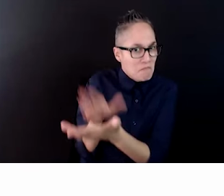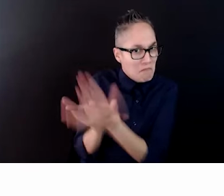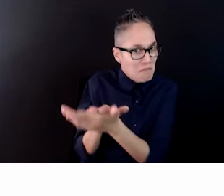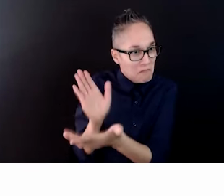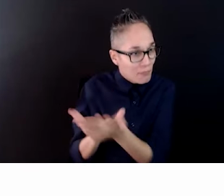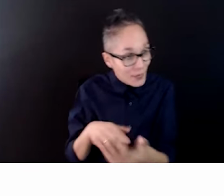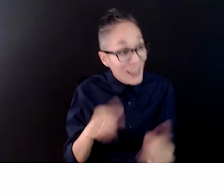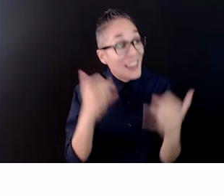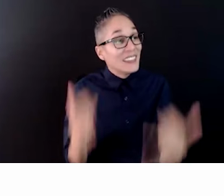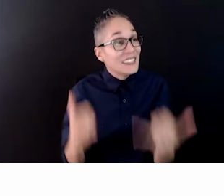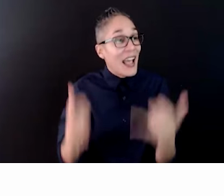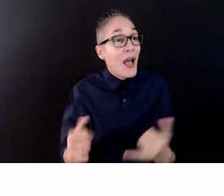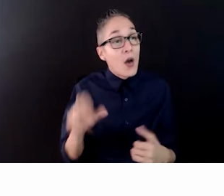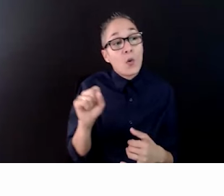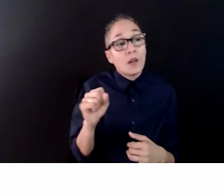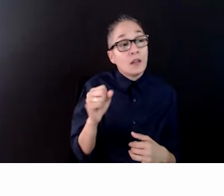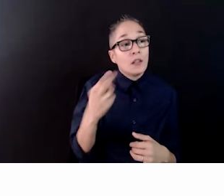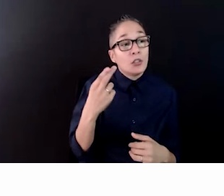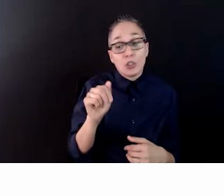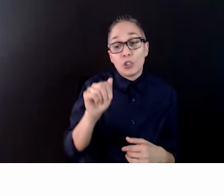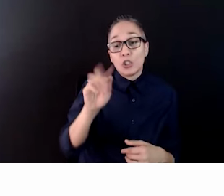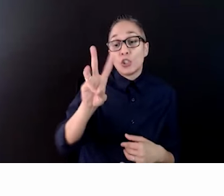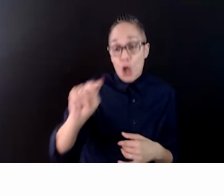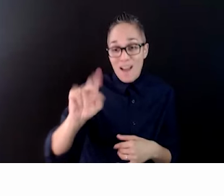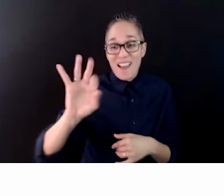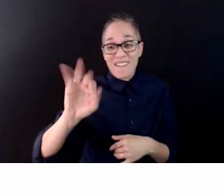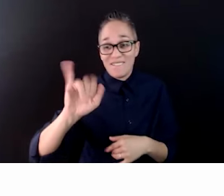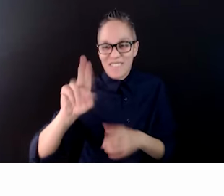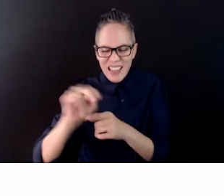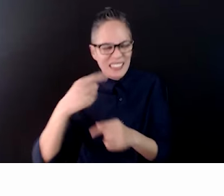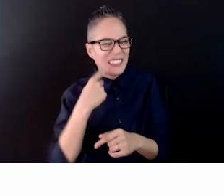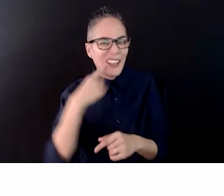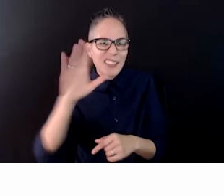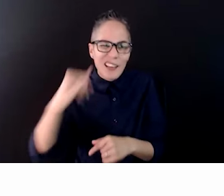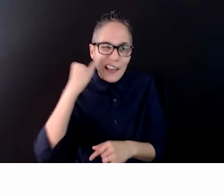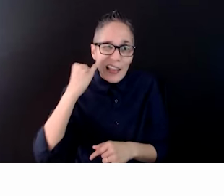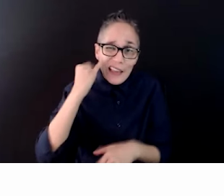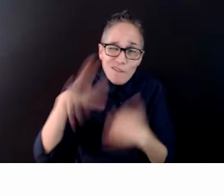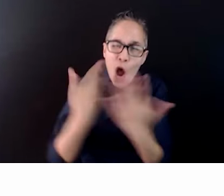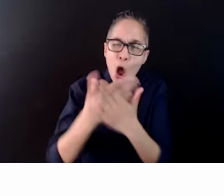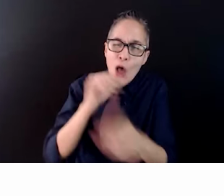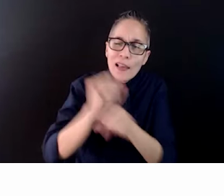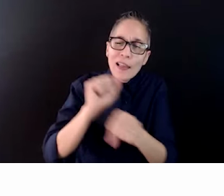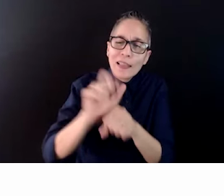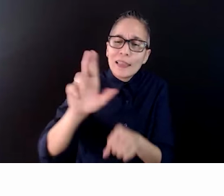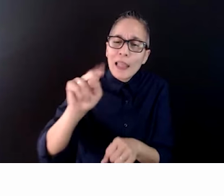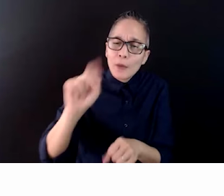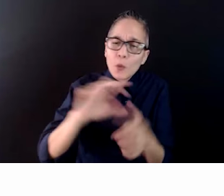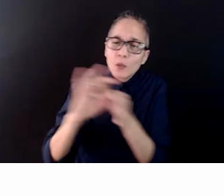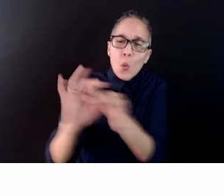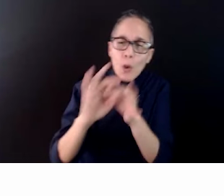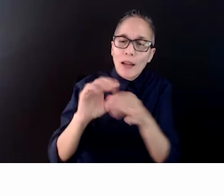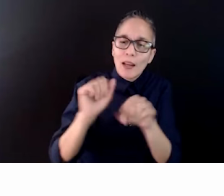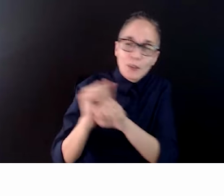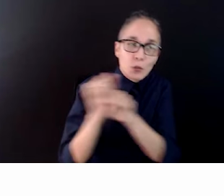is now talking about what if we all coordinate, what if all labor unions coordinated their contracts to end on May 1st, 2028?